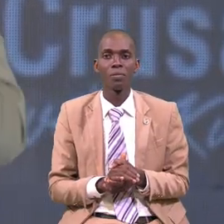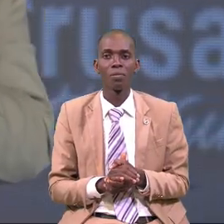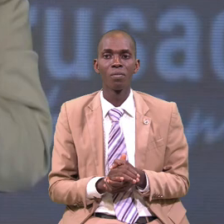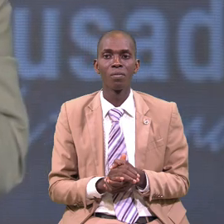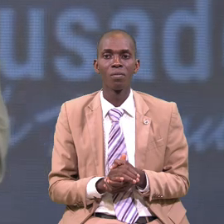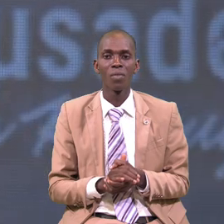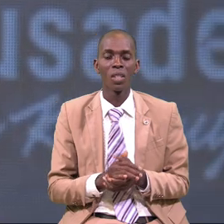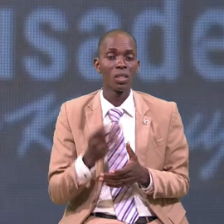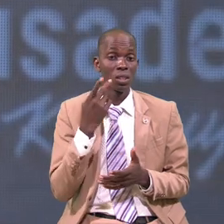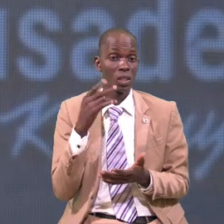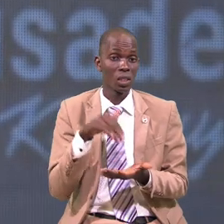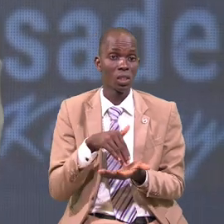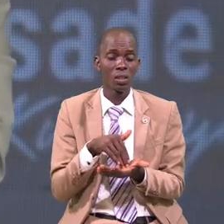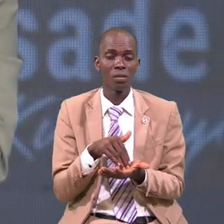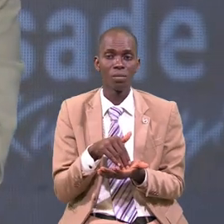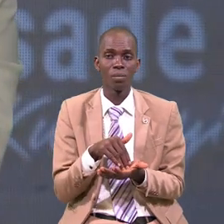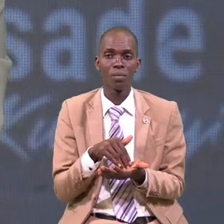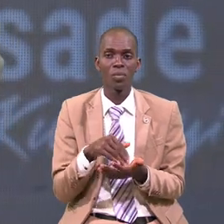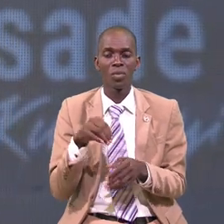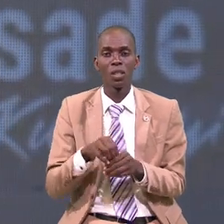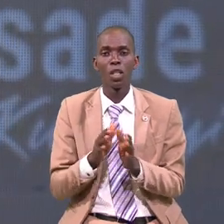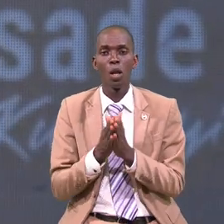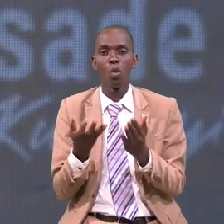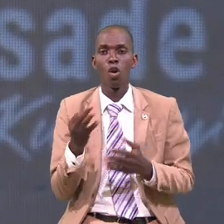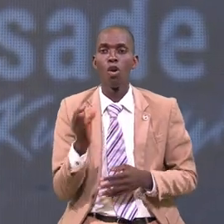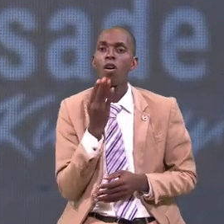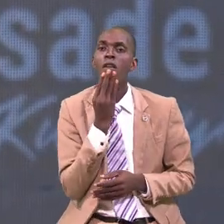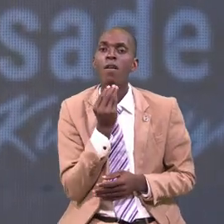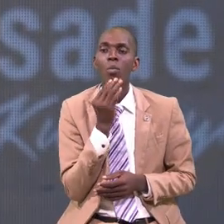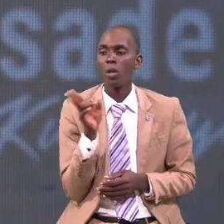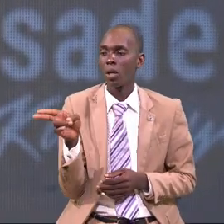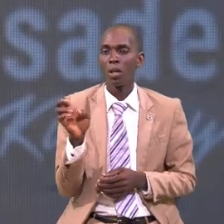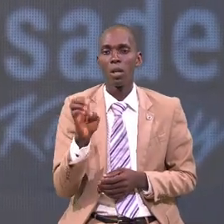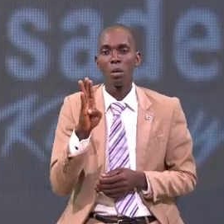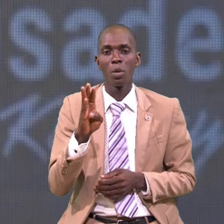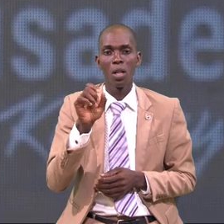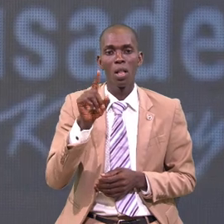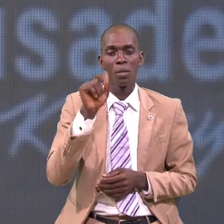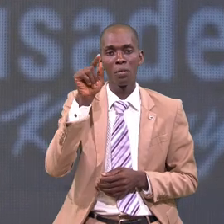Look at that again. Hebrews chapter 11, verse 5.